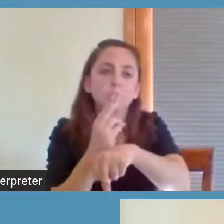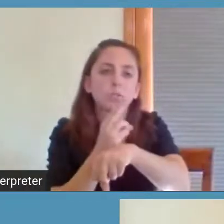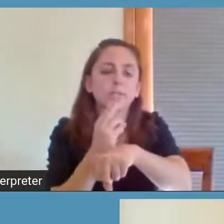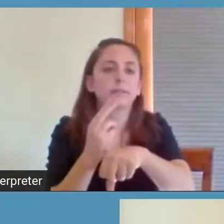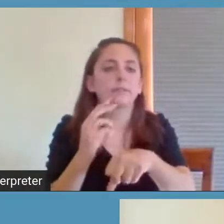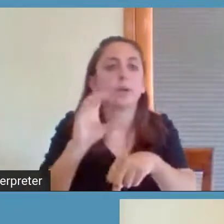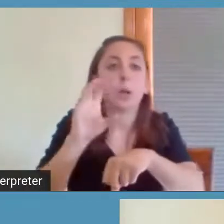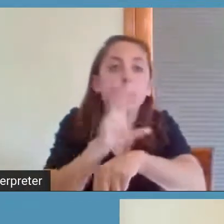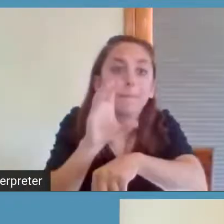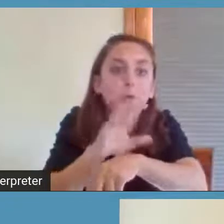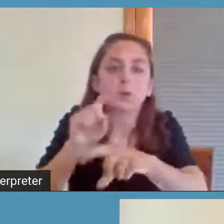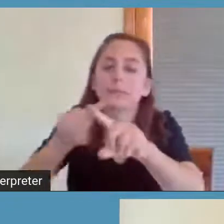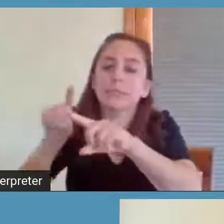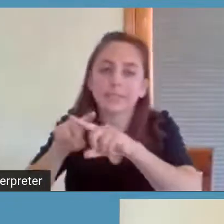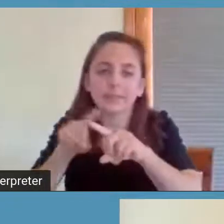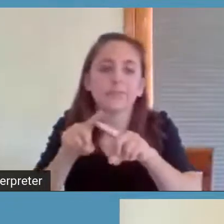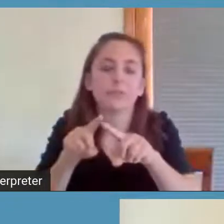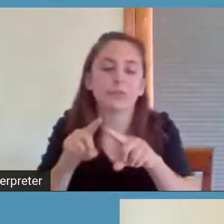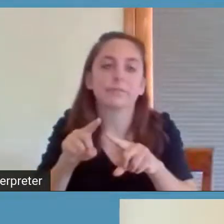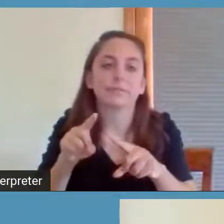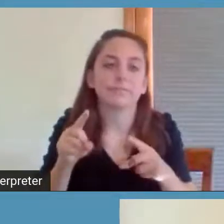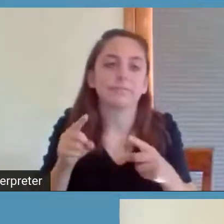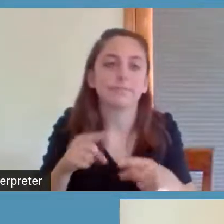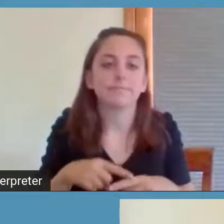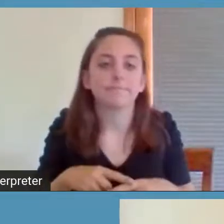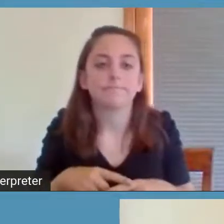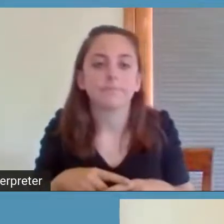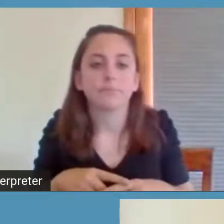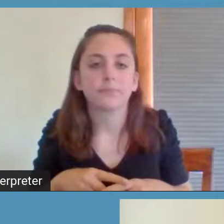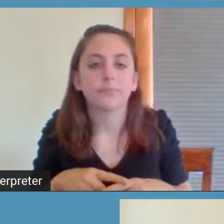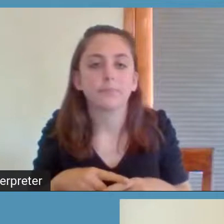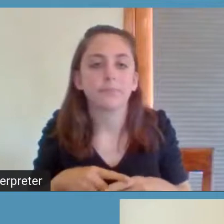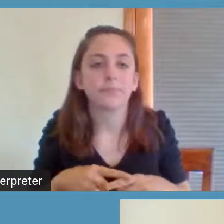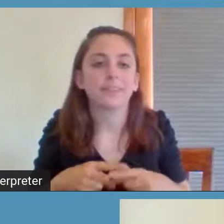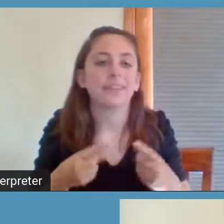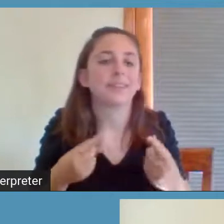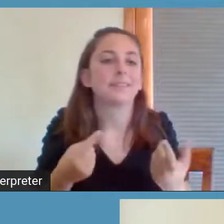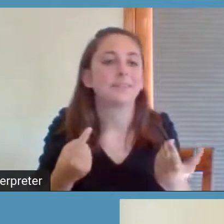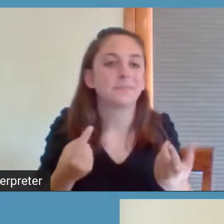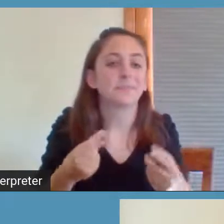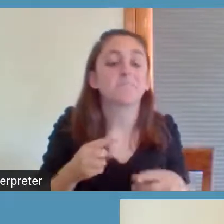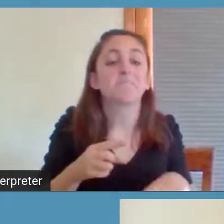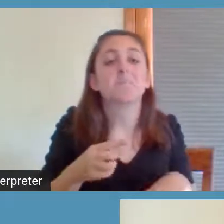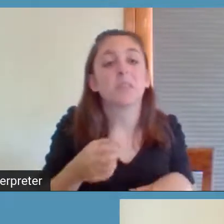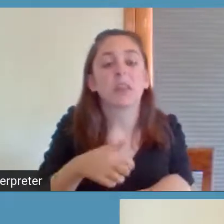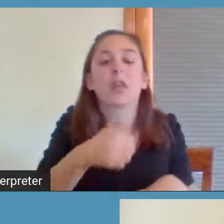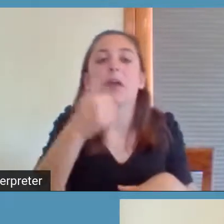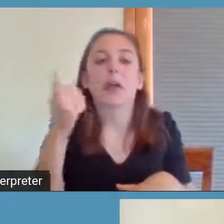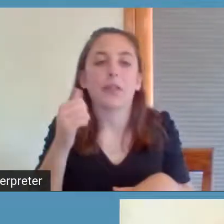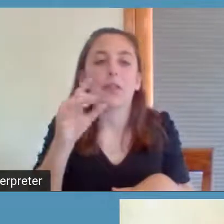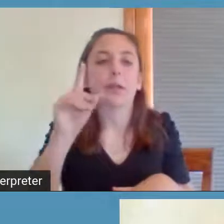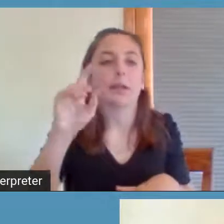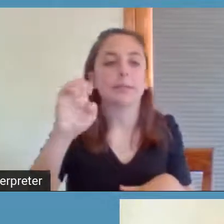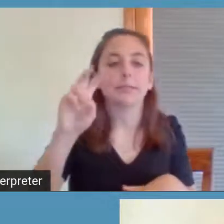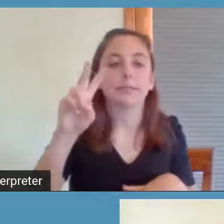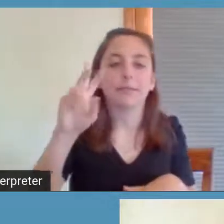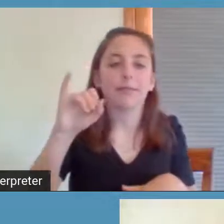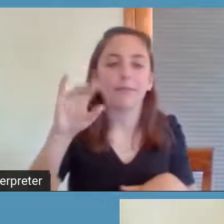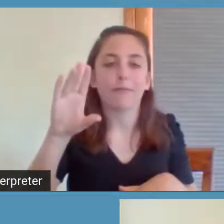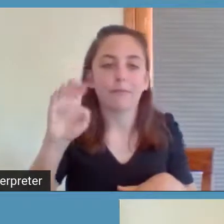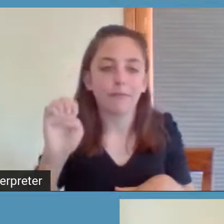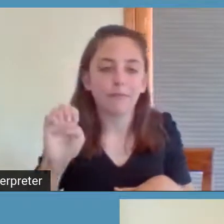device. It's sure. still another device, and it still doesn't mean you get to talk to people and interact with people because you're in your own space with